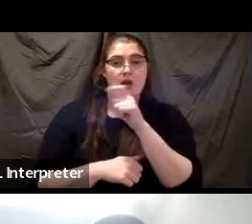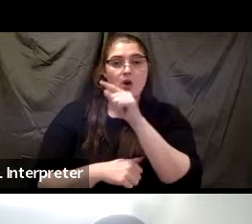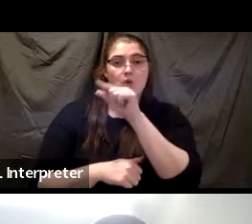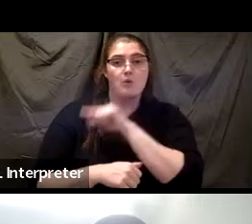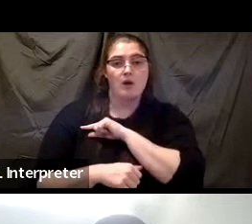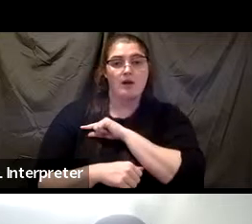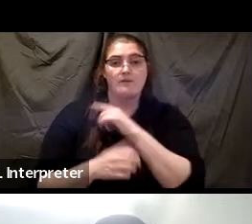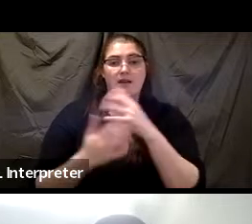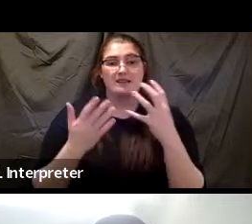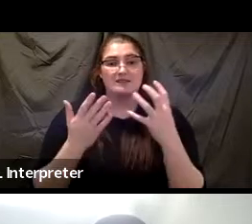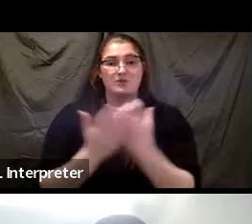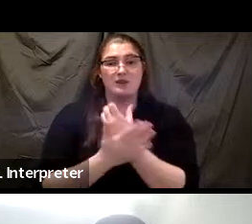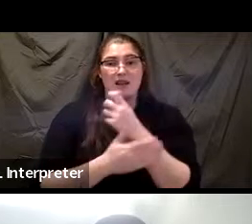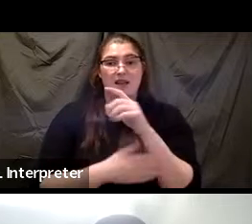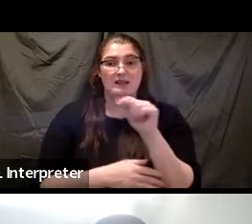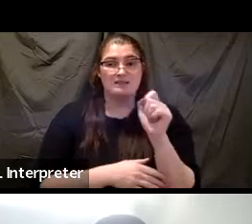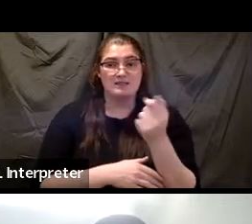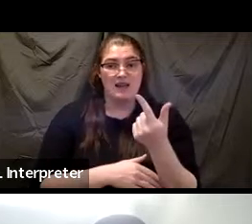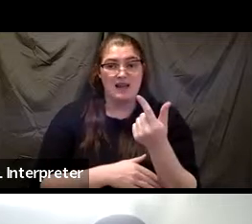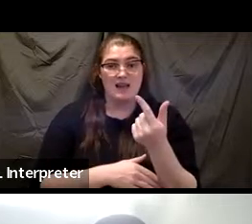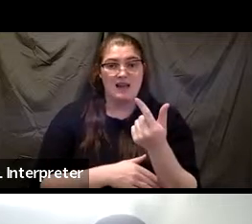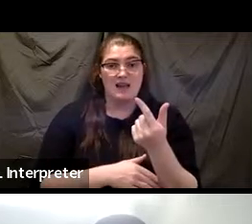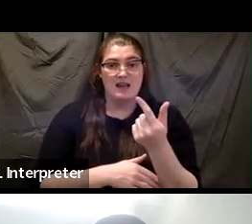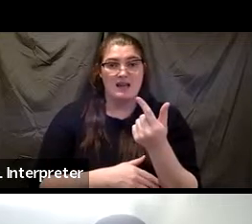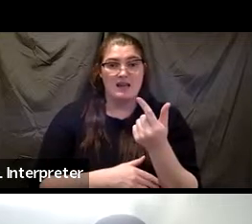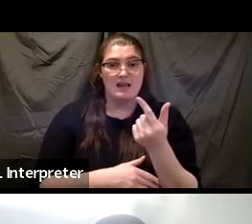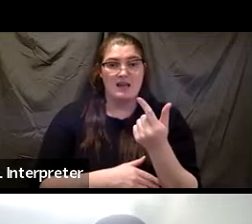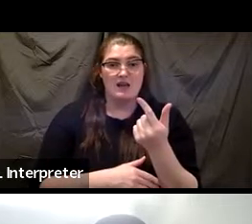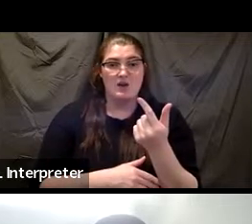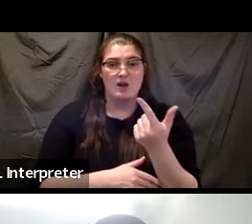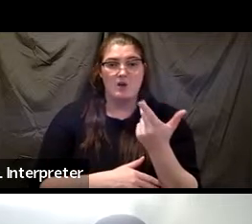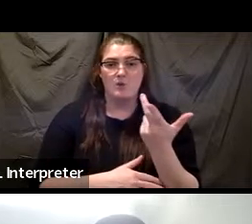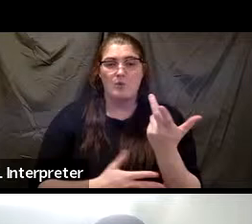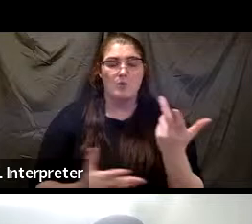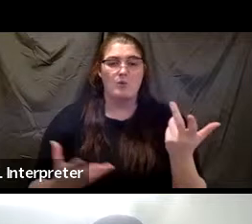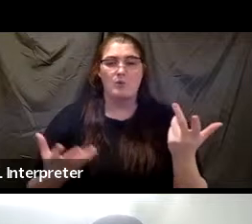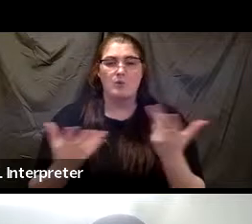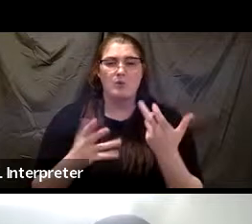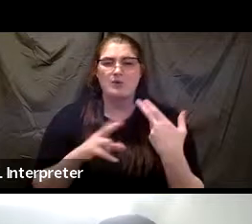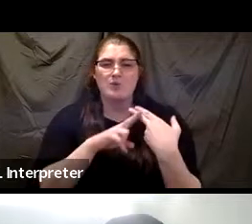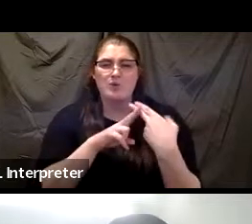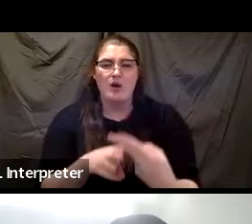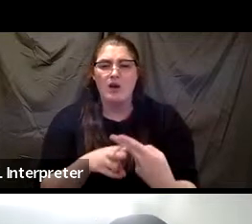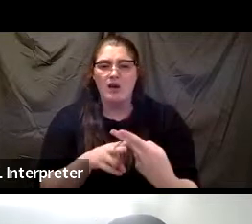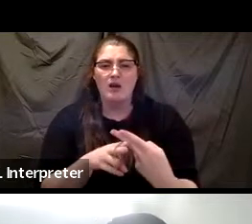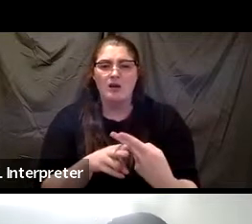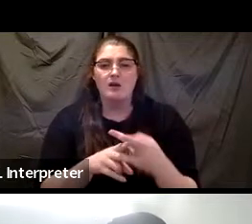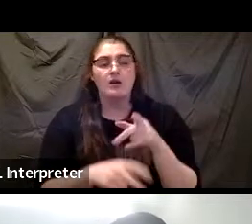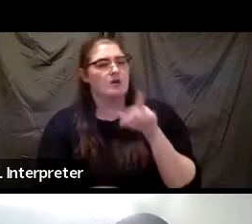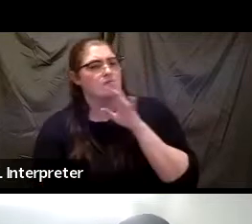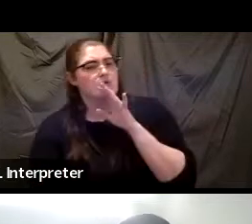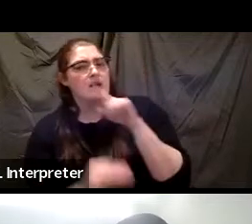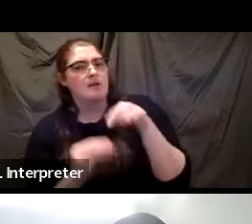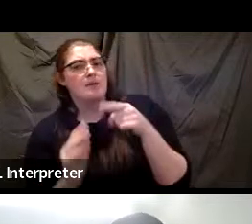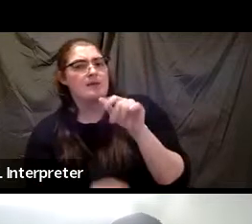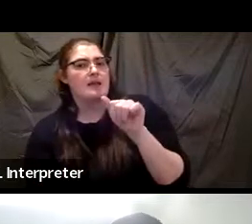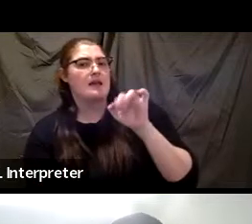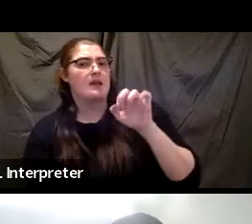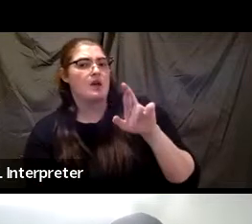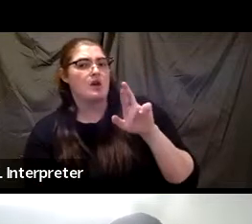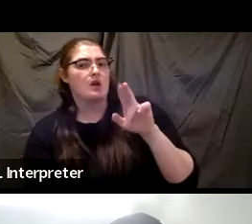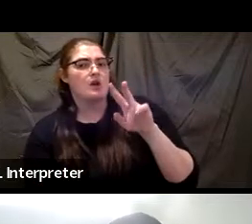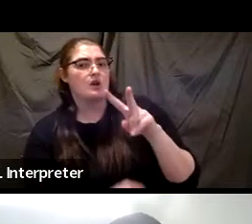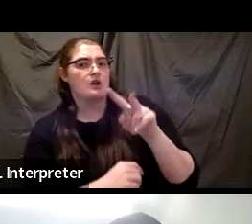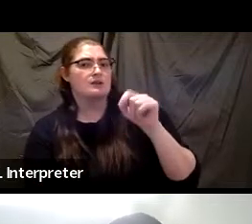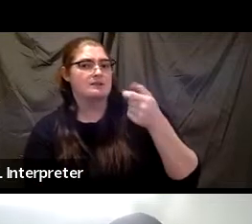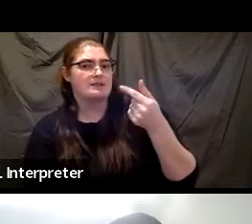to get those tags? I get, what do you call them? So are you talking about the air tags, the Air tracking